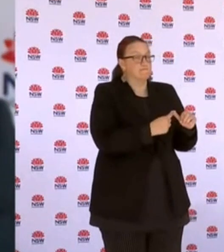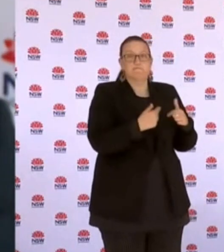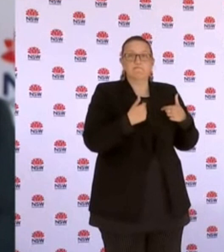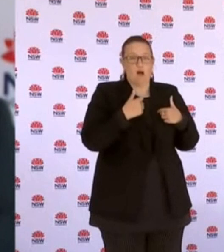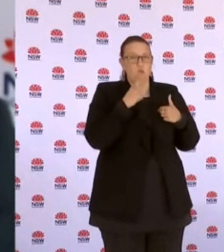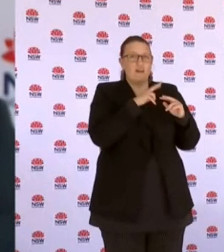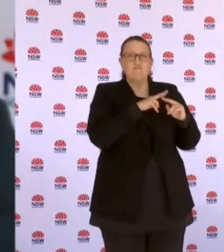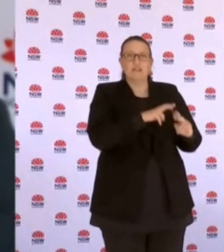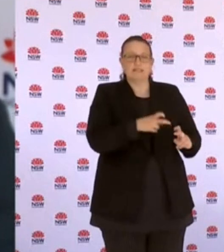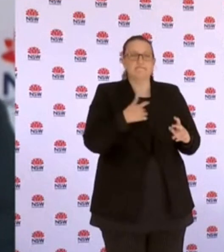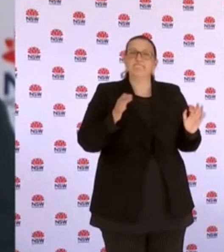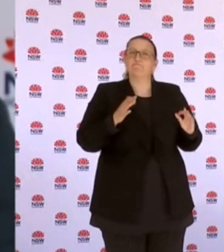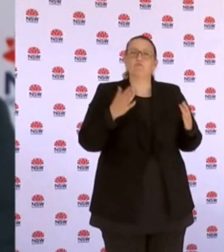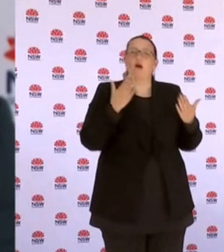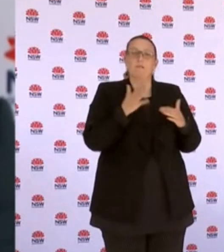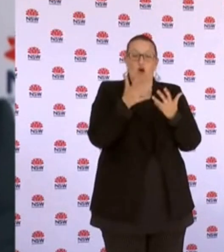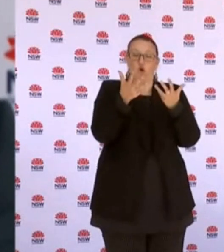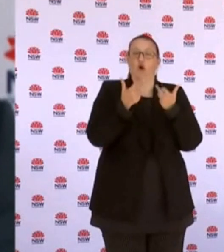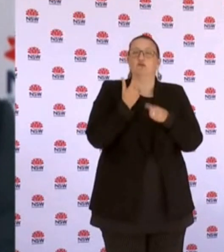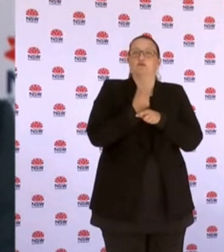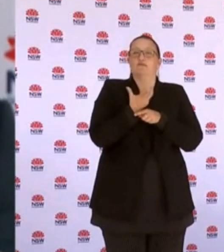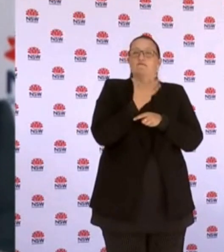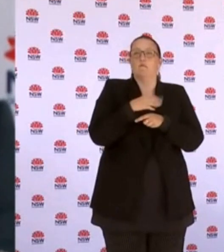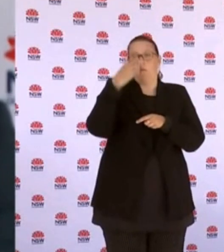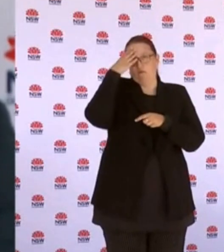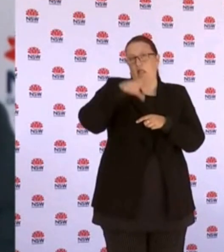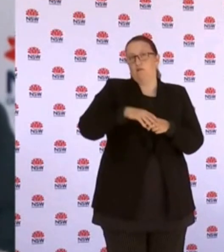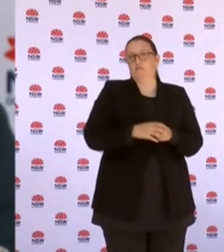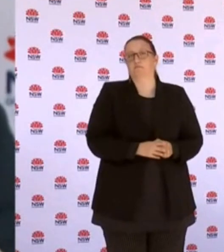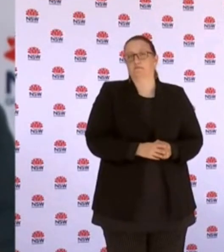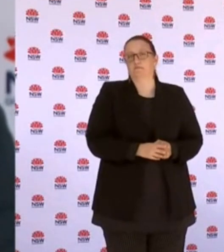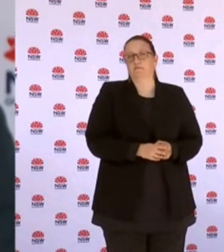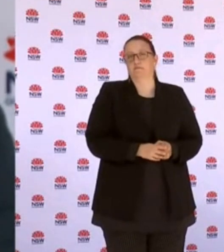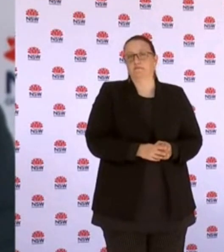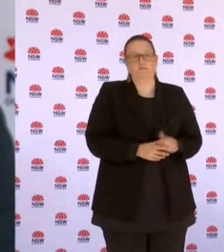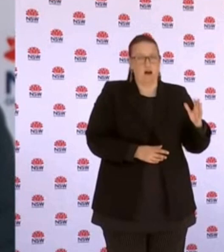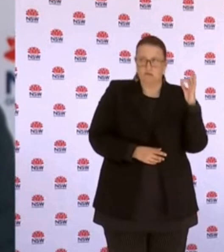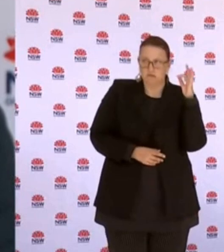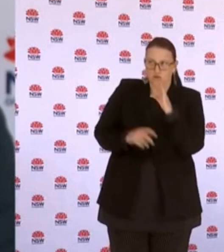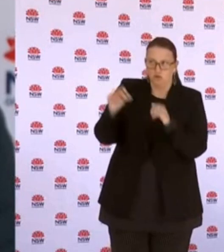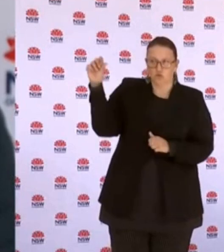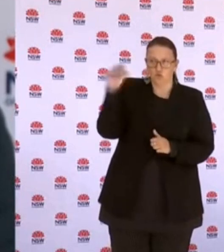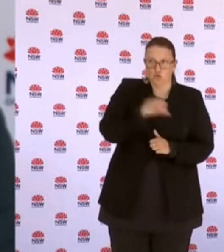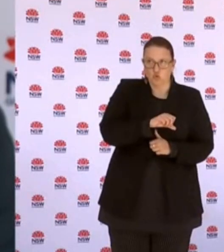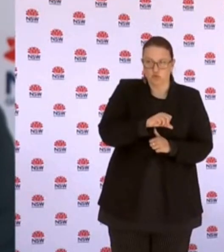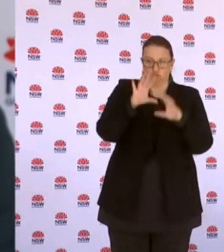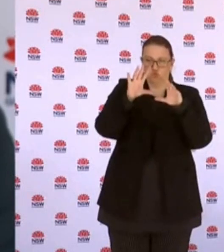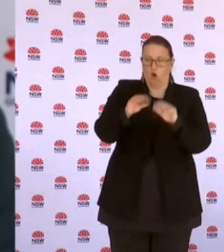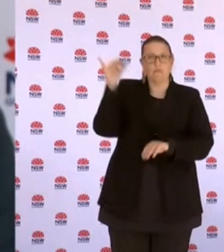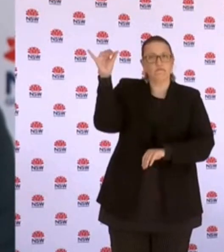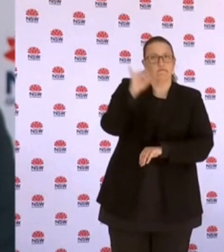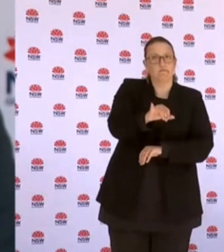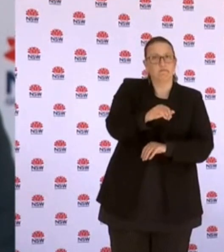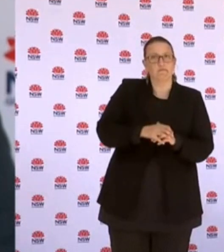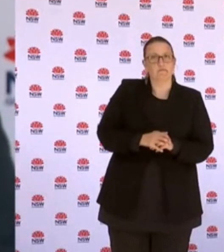happy to investigate that, but I'm not aware and can't comment. Should we consider a pause, though, given what the city's going through? I think the Premier can comment on the agreement